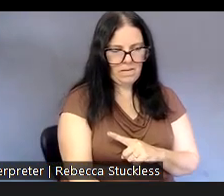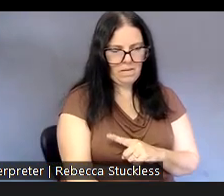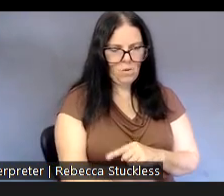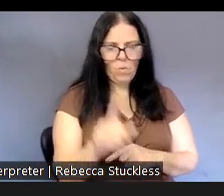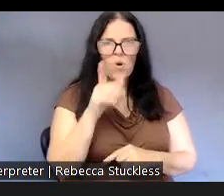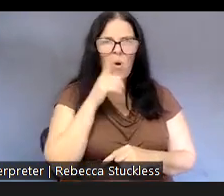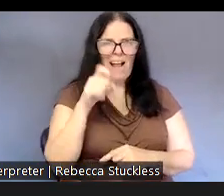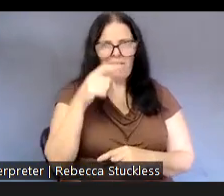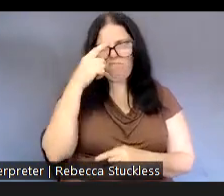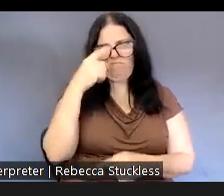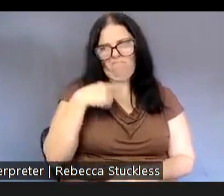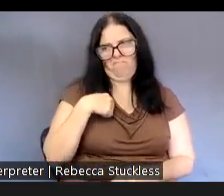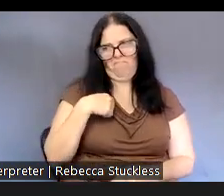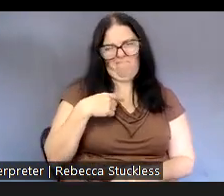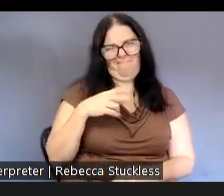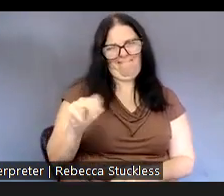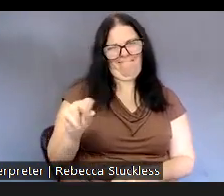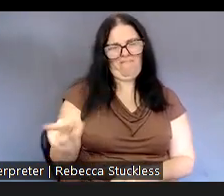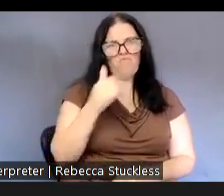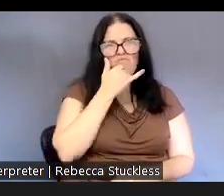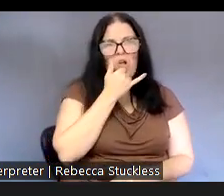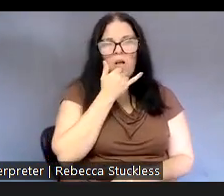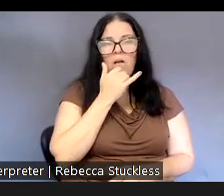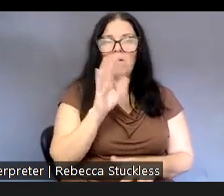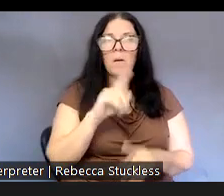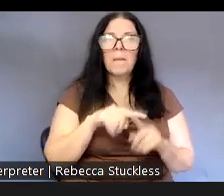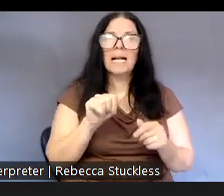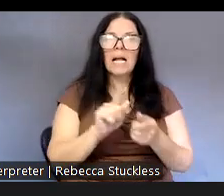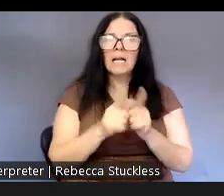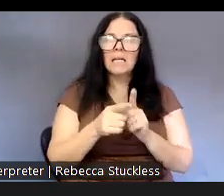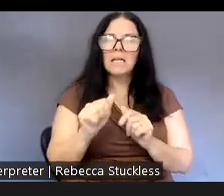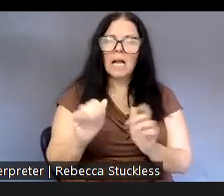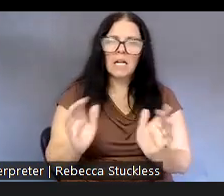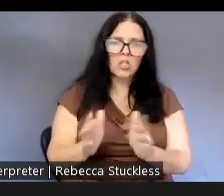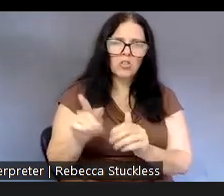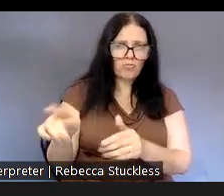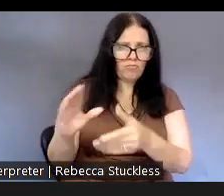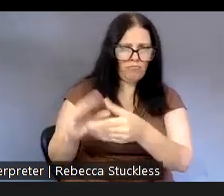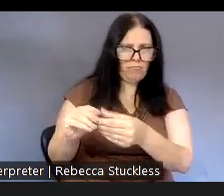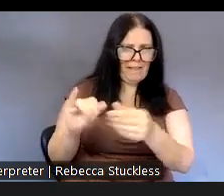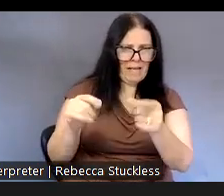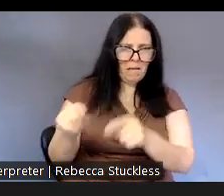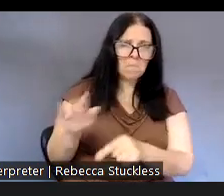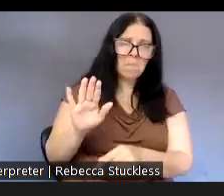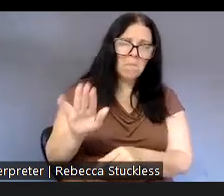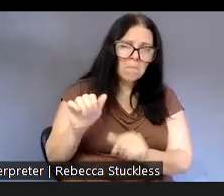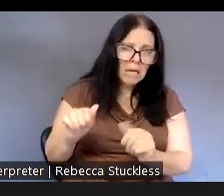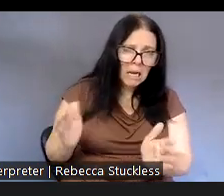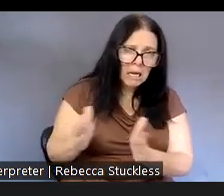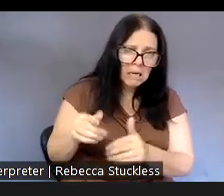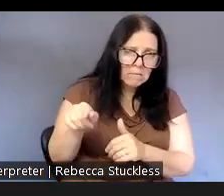of that, but we could certainly gently encourage and invite the customer to